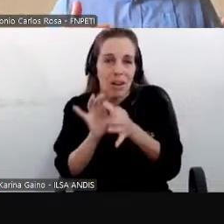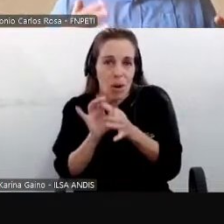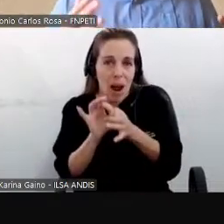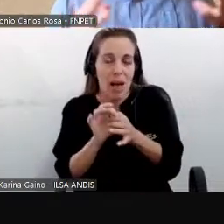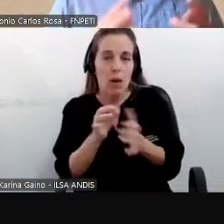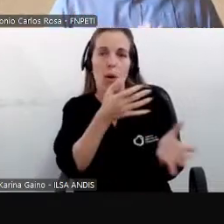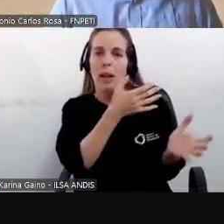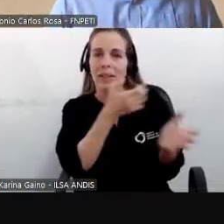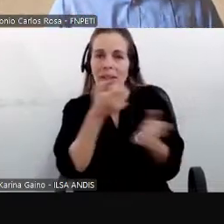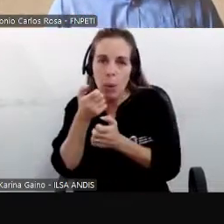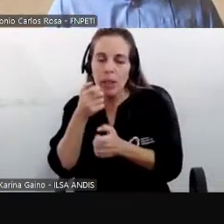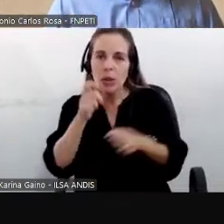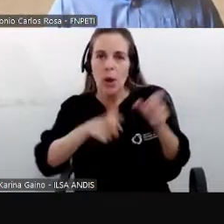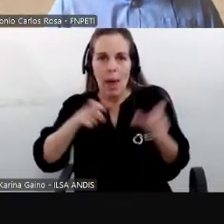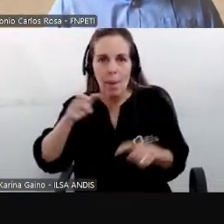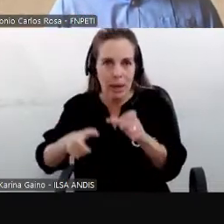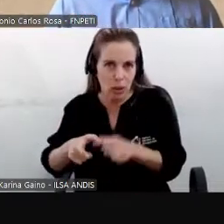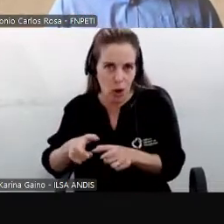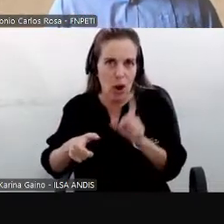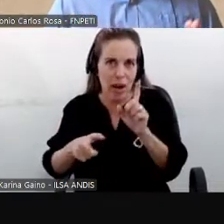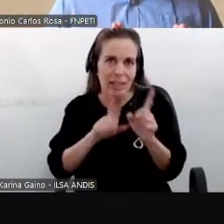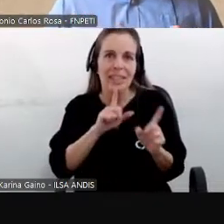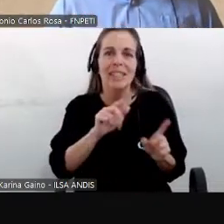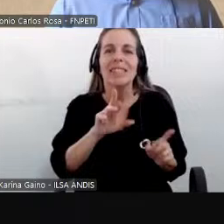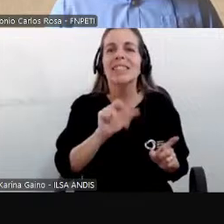trafficking crimes.